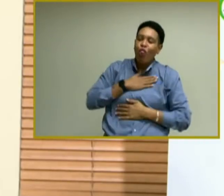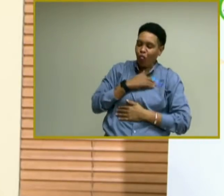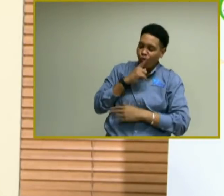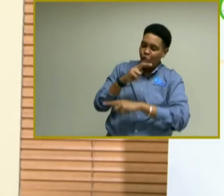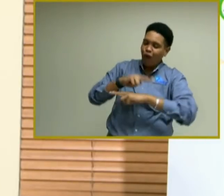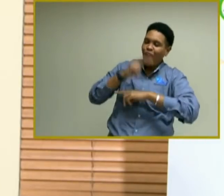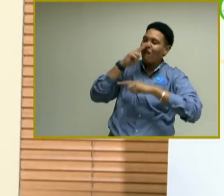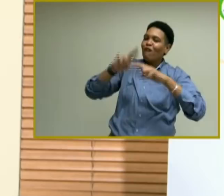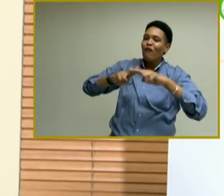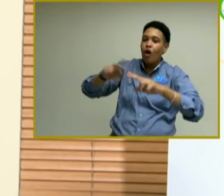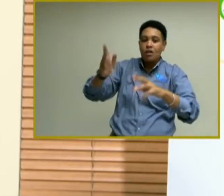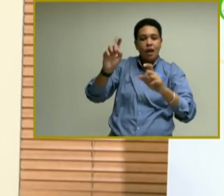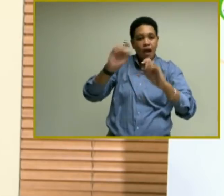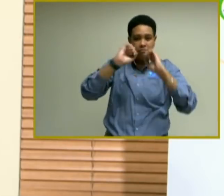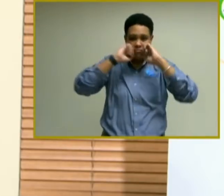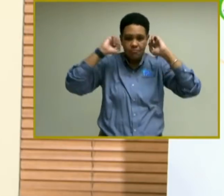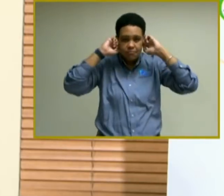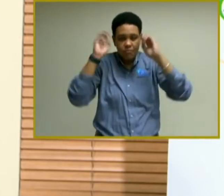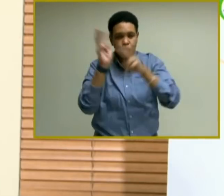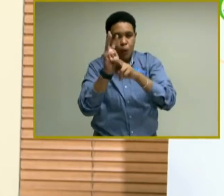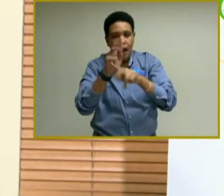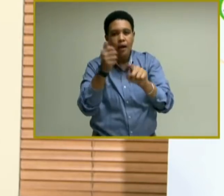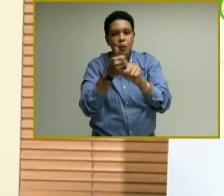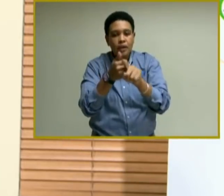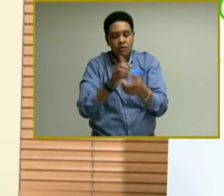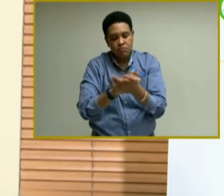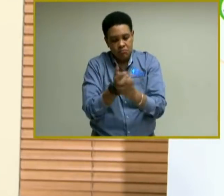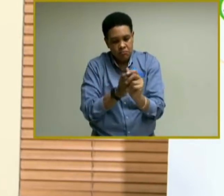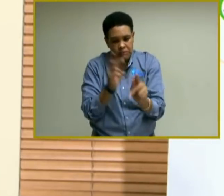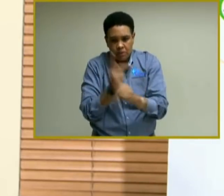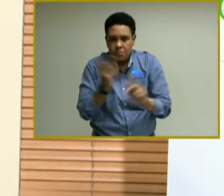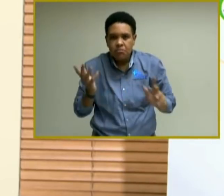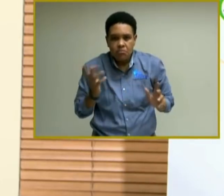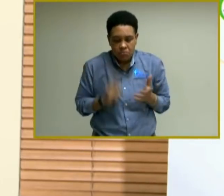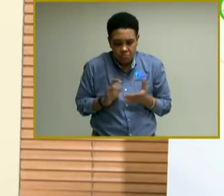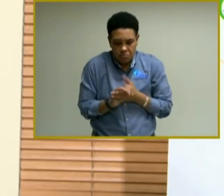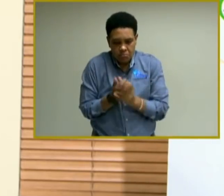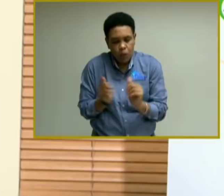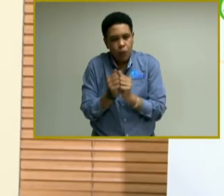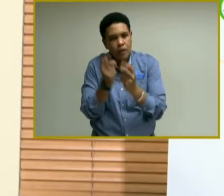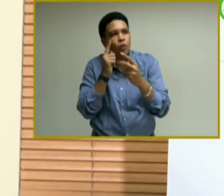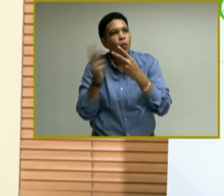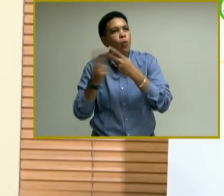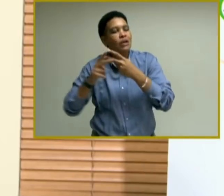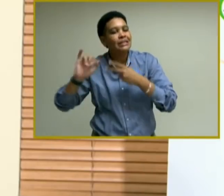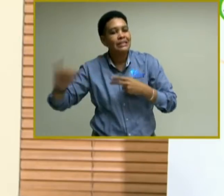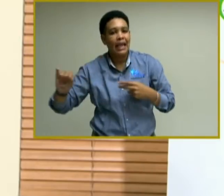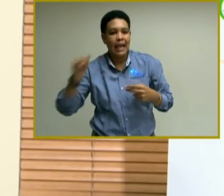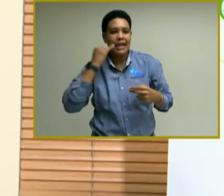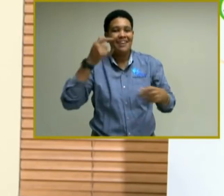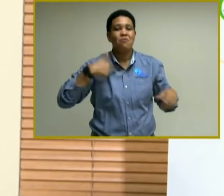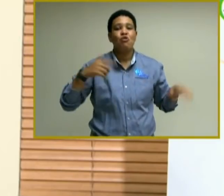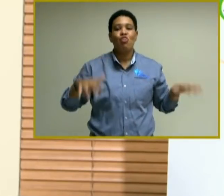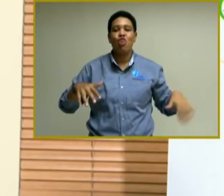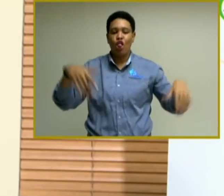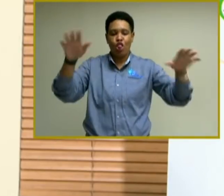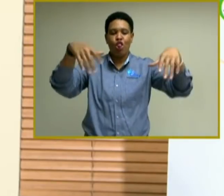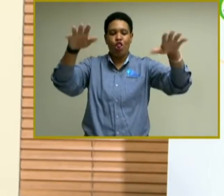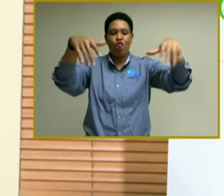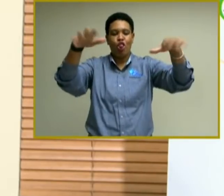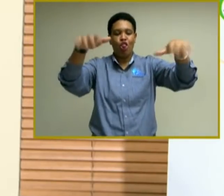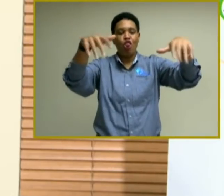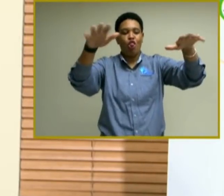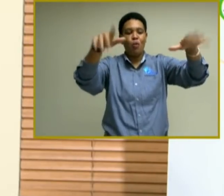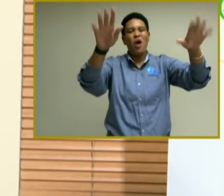physical distancing, together with frequent hand washing and compliance with quarantine. So if we get complacent, if we